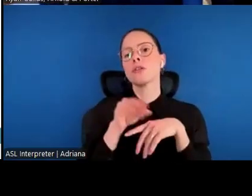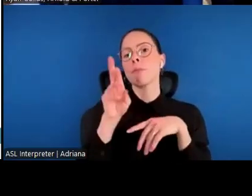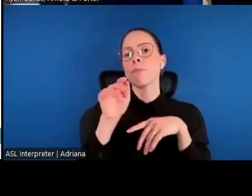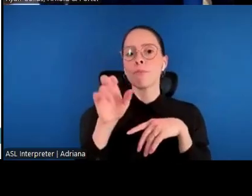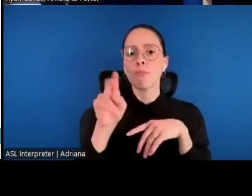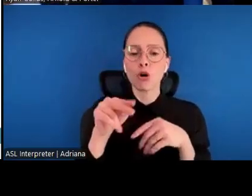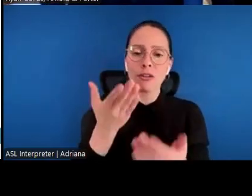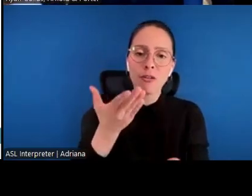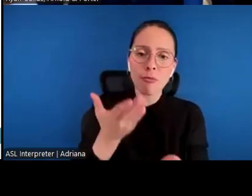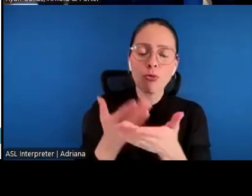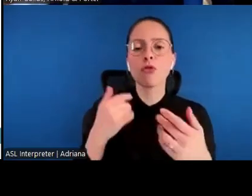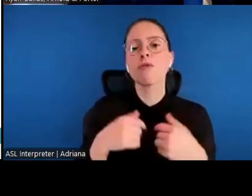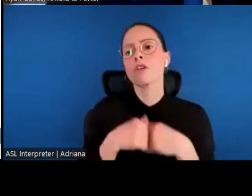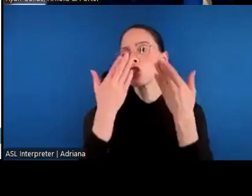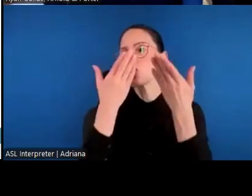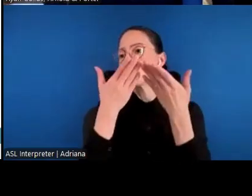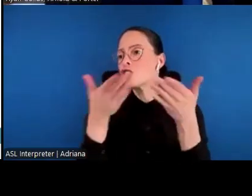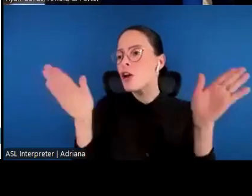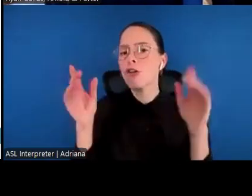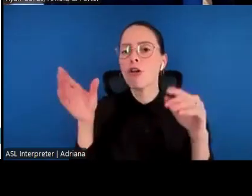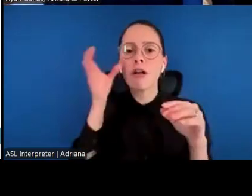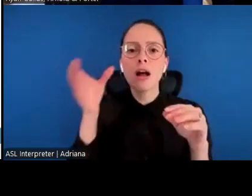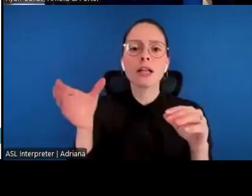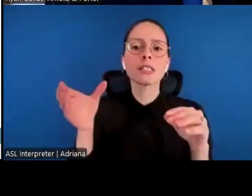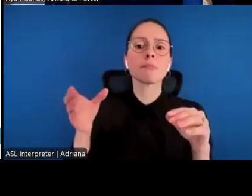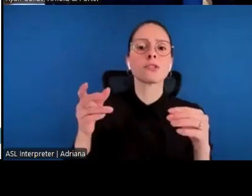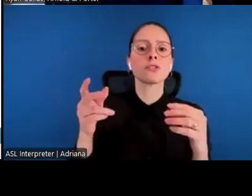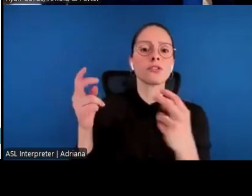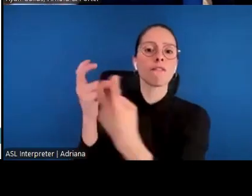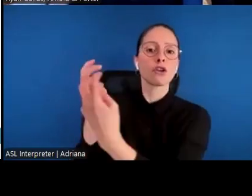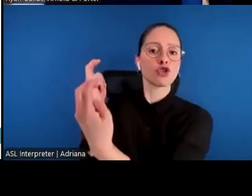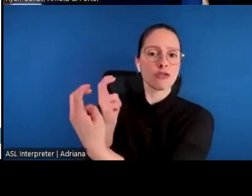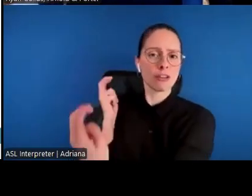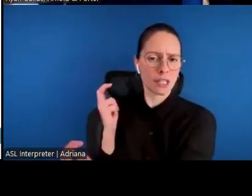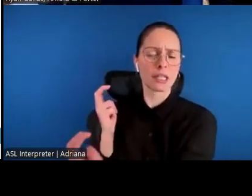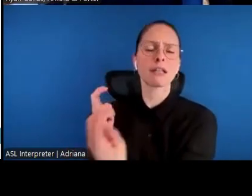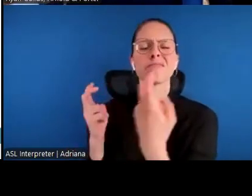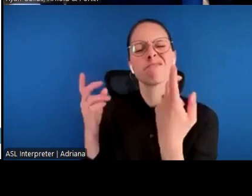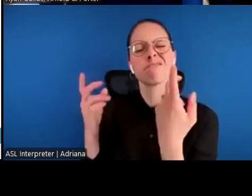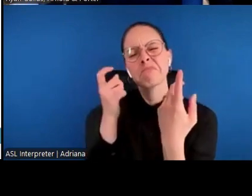same general concept of a jury, although there are some differences there that we can discuss. So it proceeds as a trial.